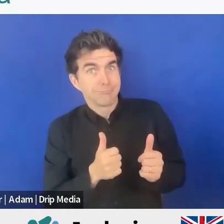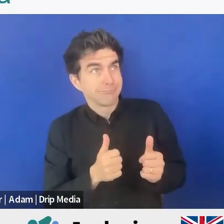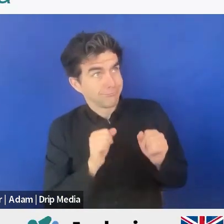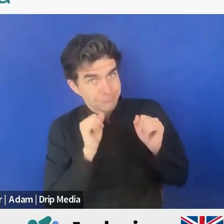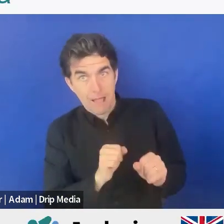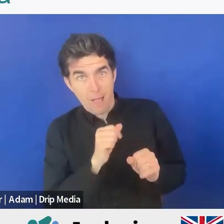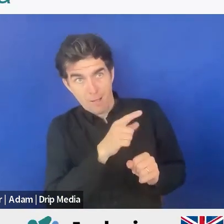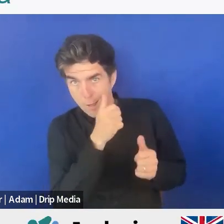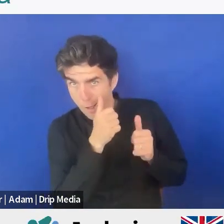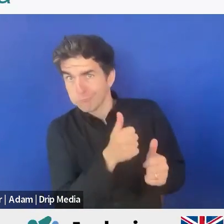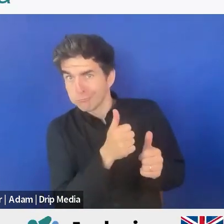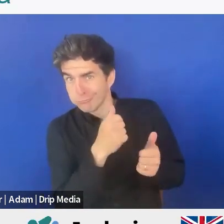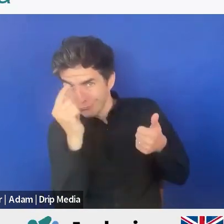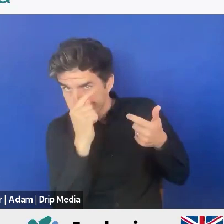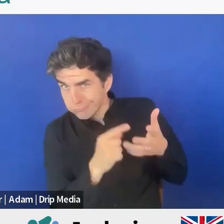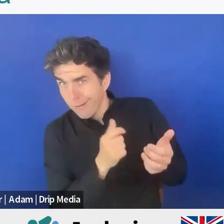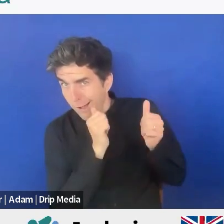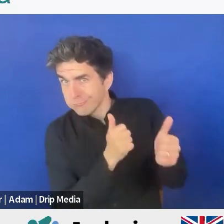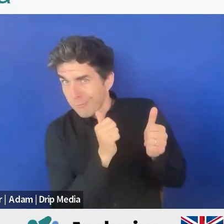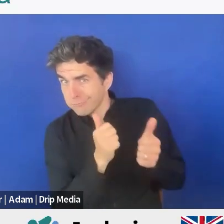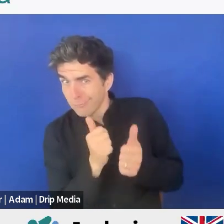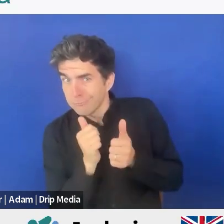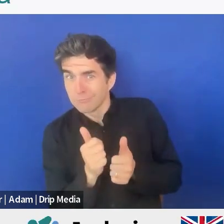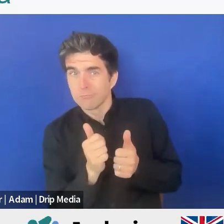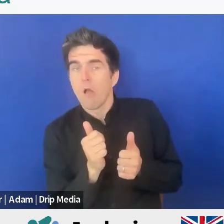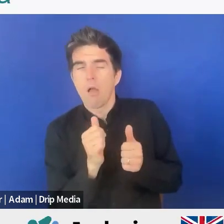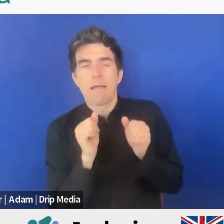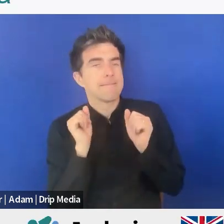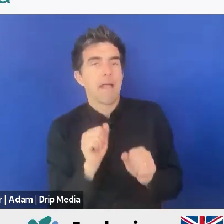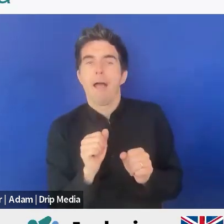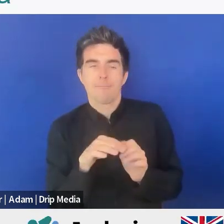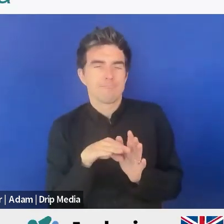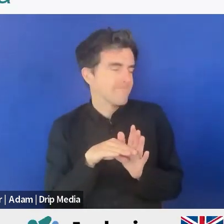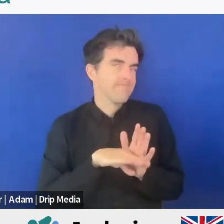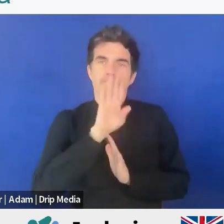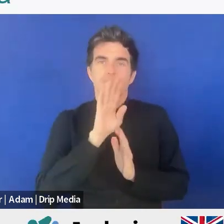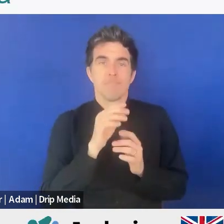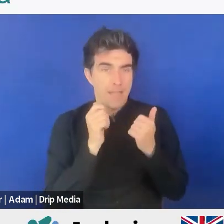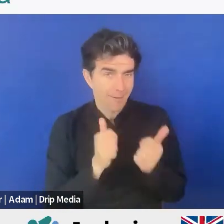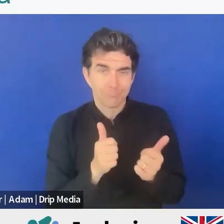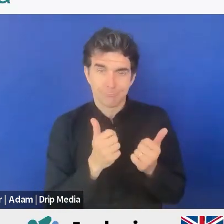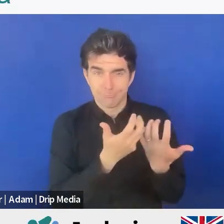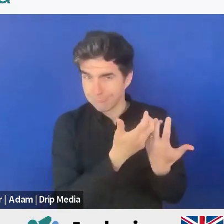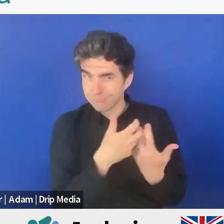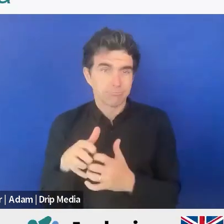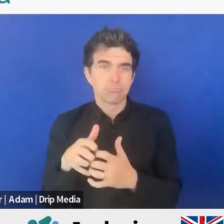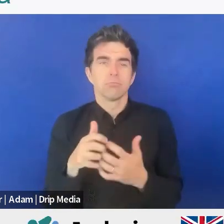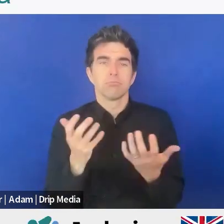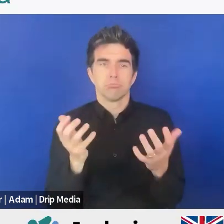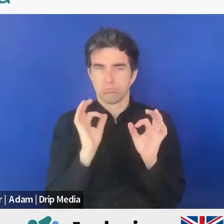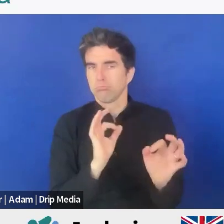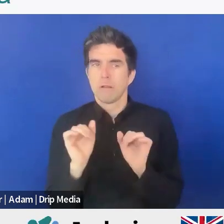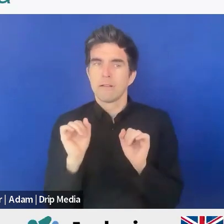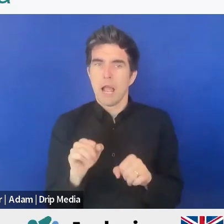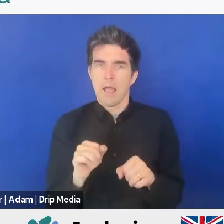designed investment, have to struggle for the sustain. Thank you. Thank you, Pramila. What you